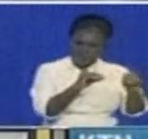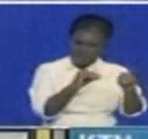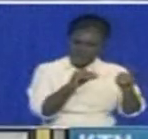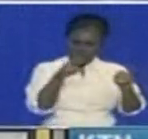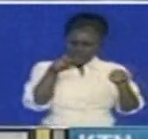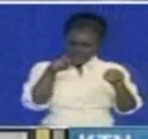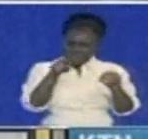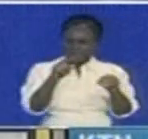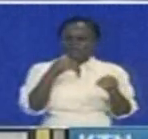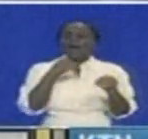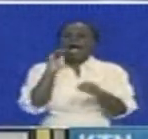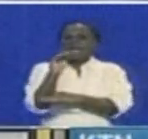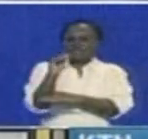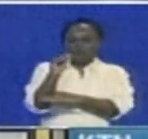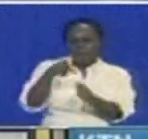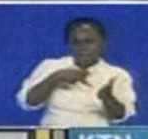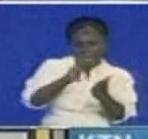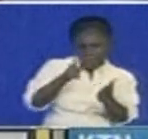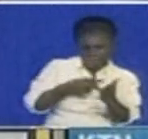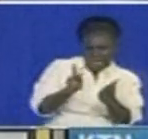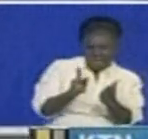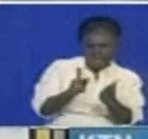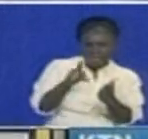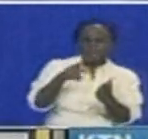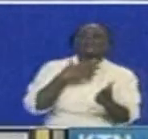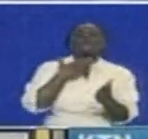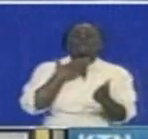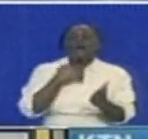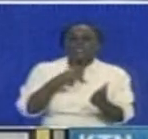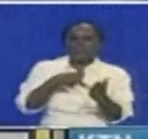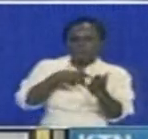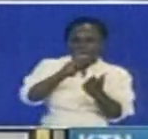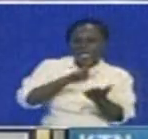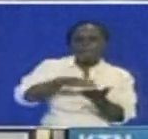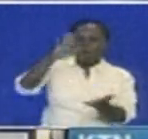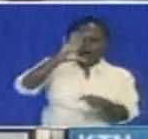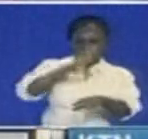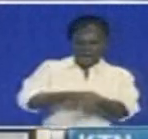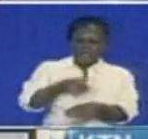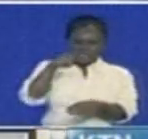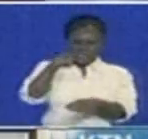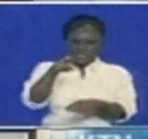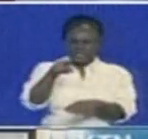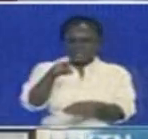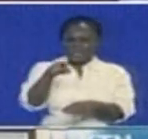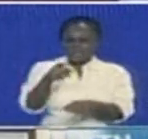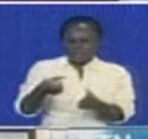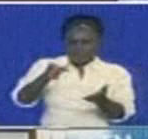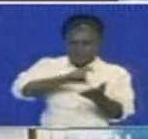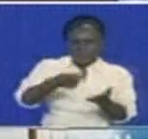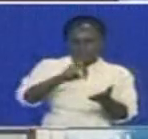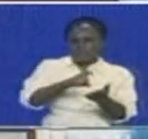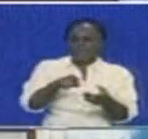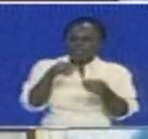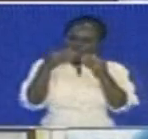that's for a premium. So they want to be paid more than their previous job. And that has been driving up salaries in Kenya. To